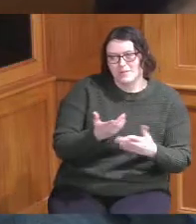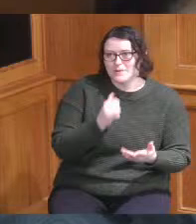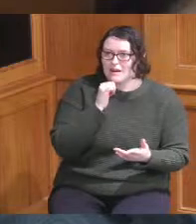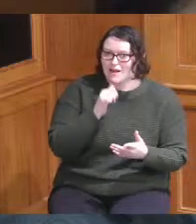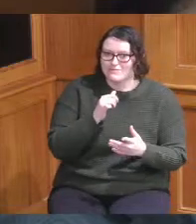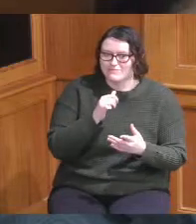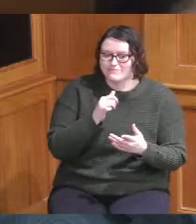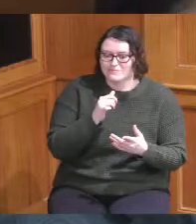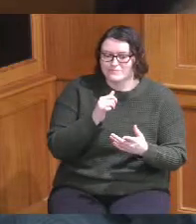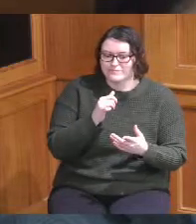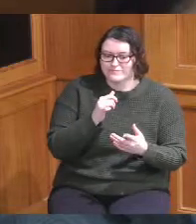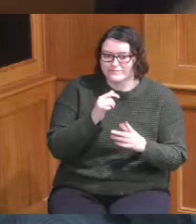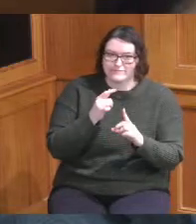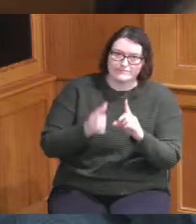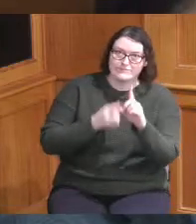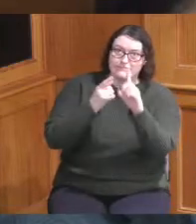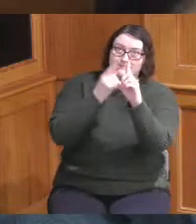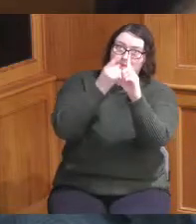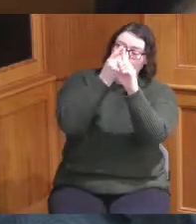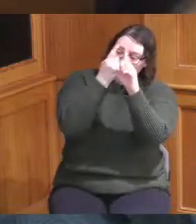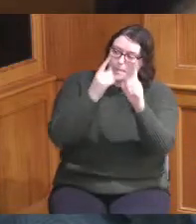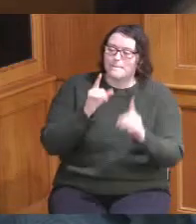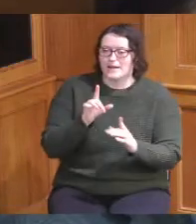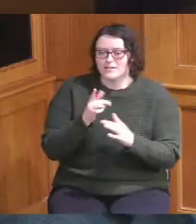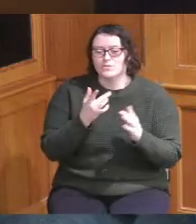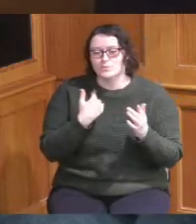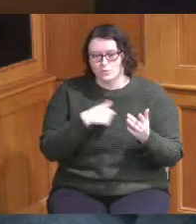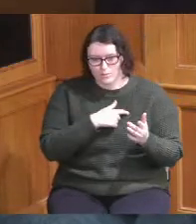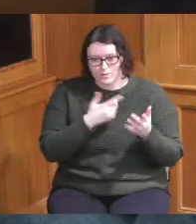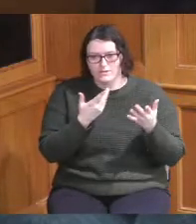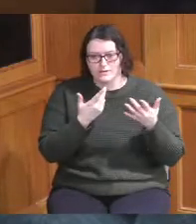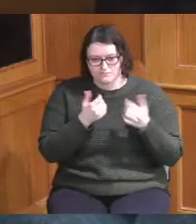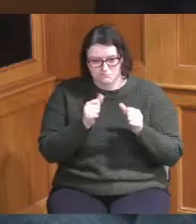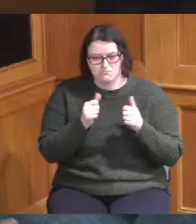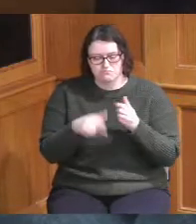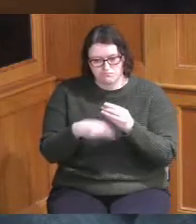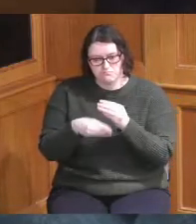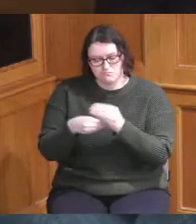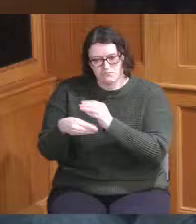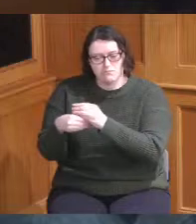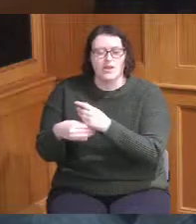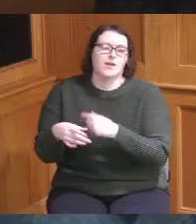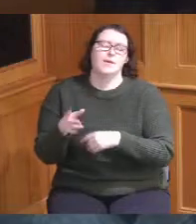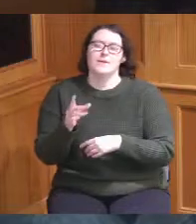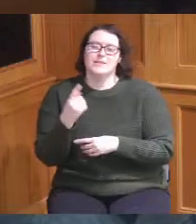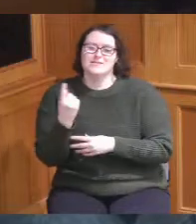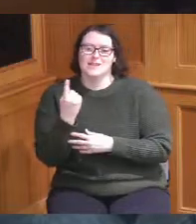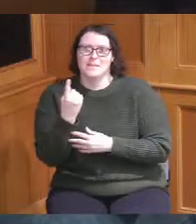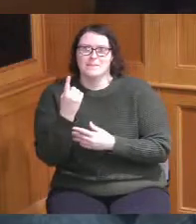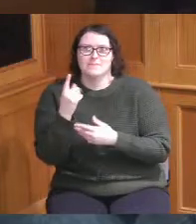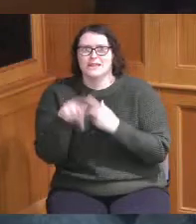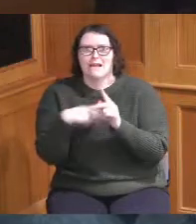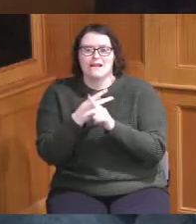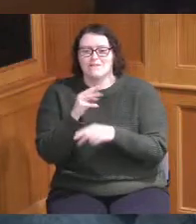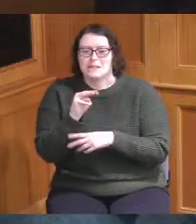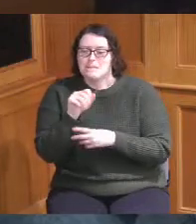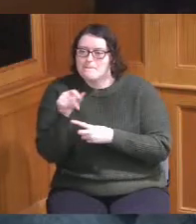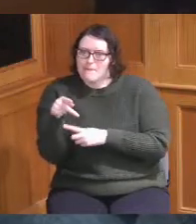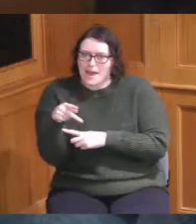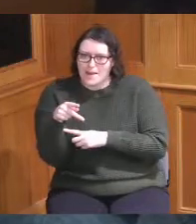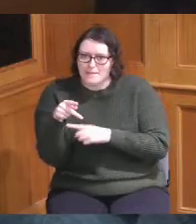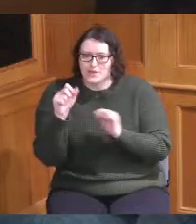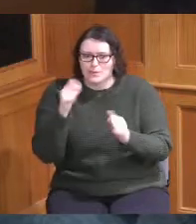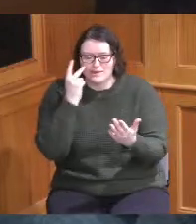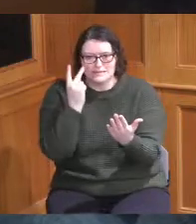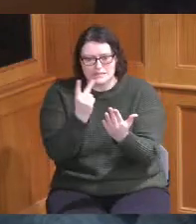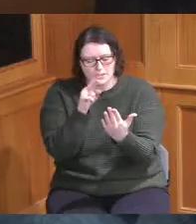but through our planning and development department. So I just think putting it in some kind of mapping system